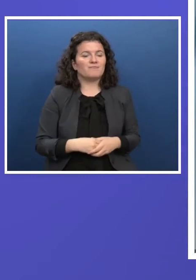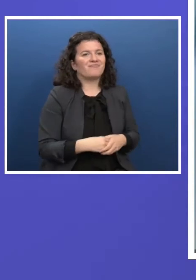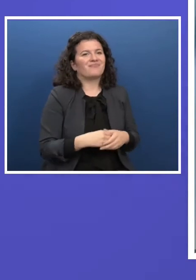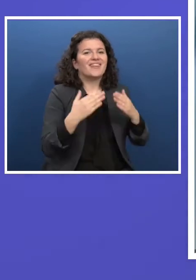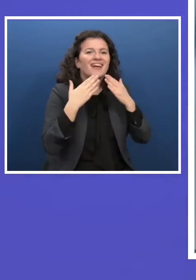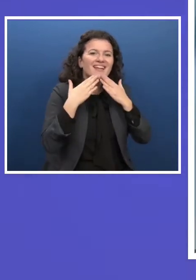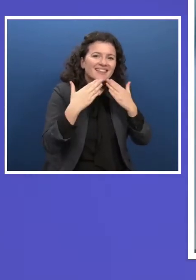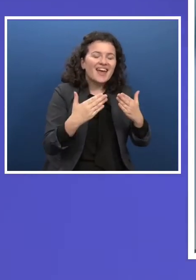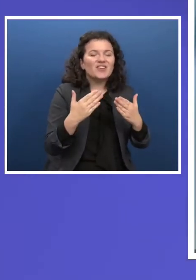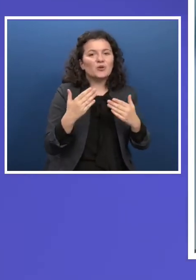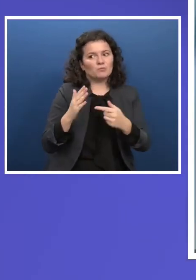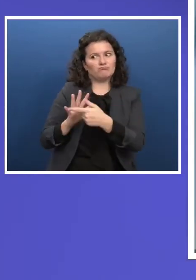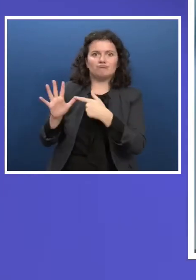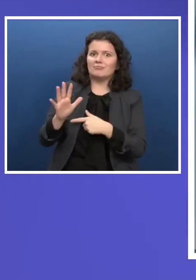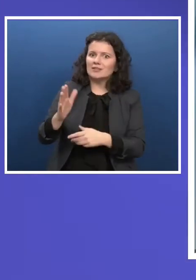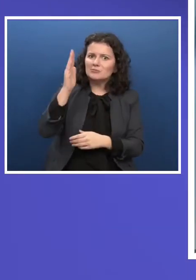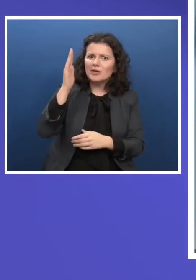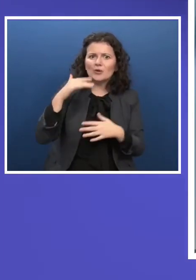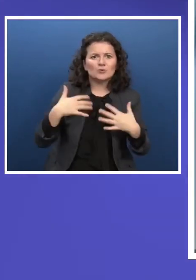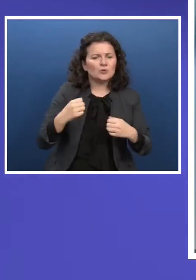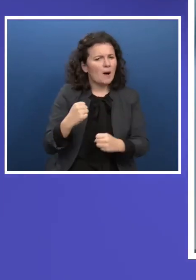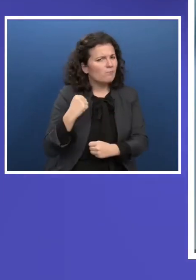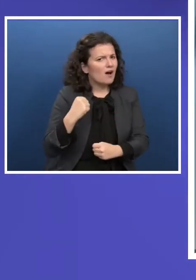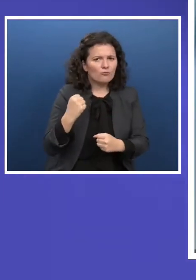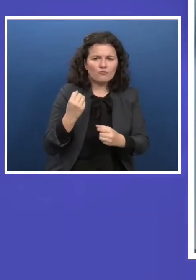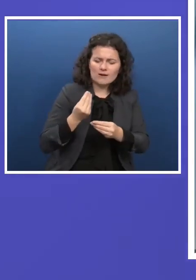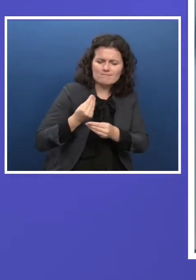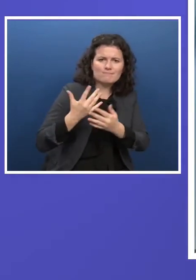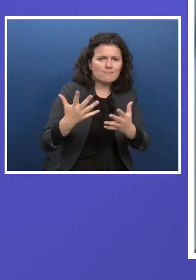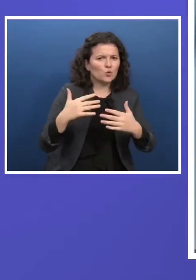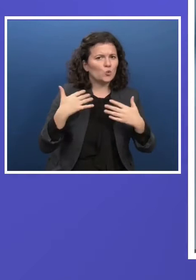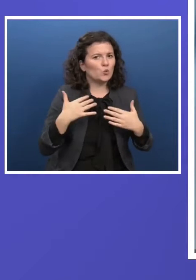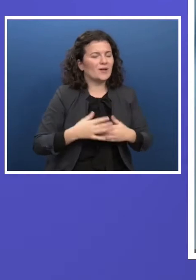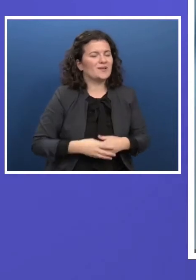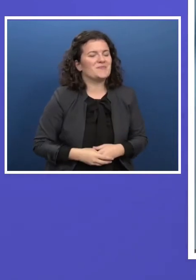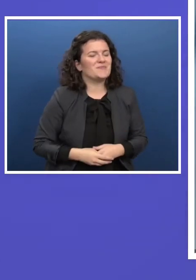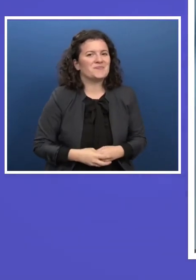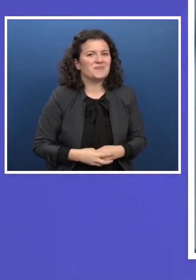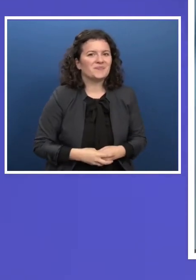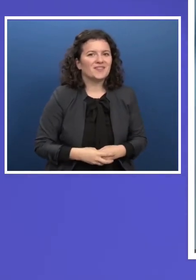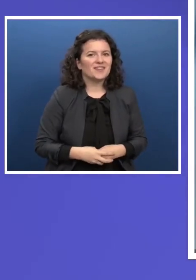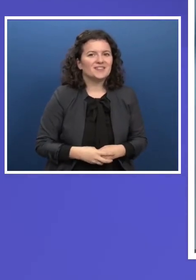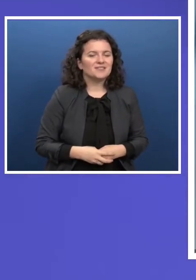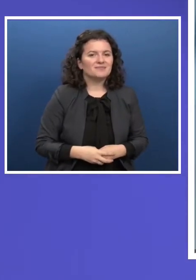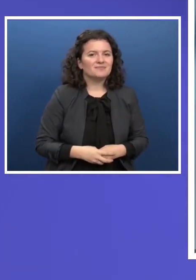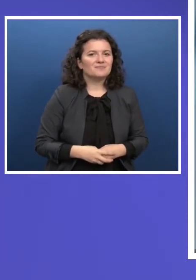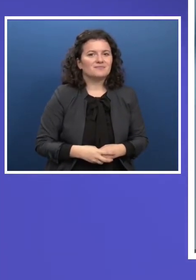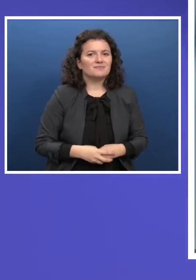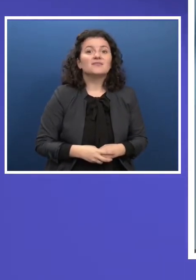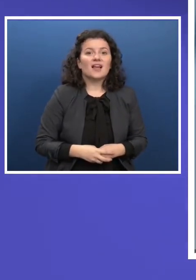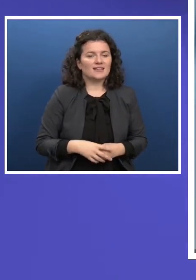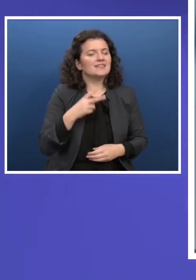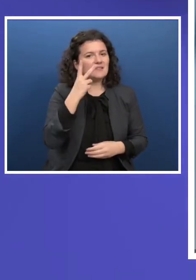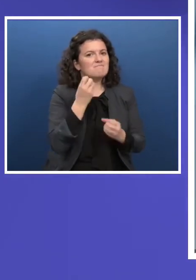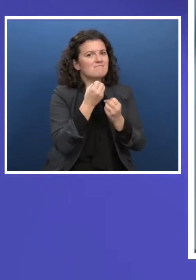that came before me. I think there is a lot of convergence in terms of what is needed. I think the